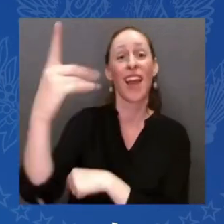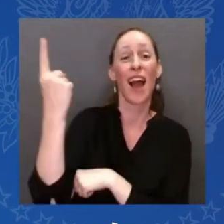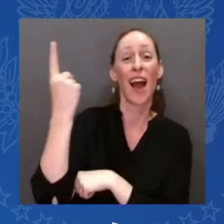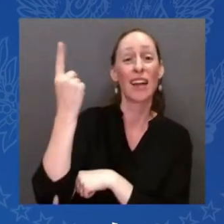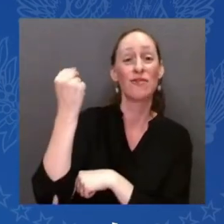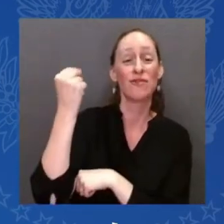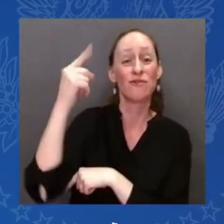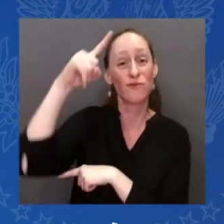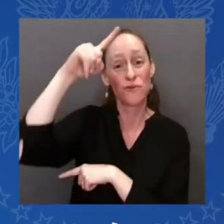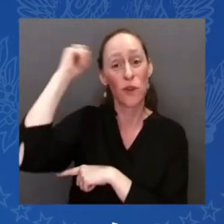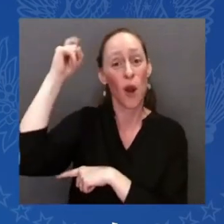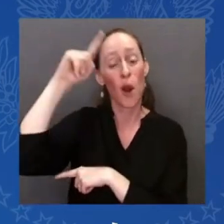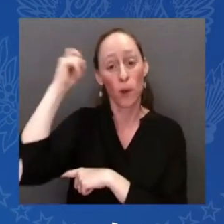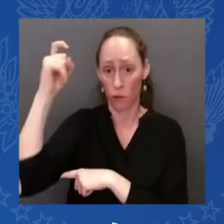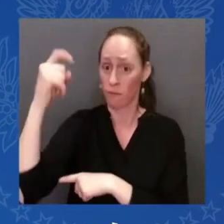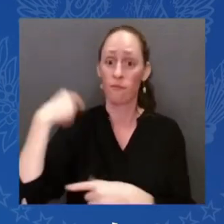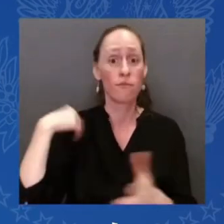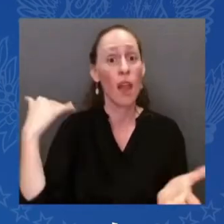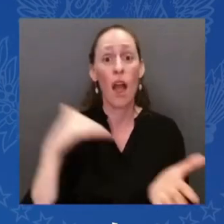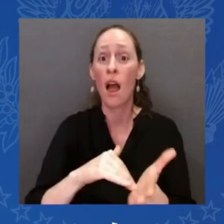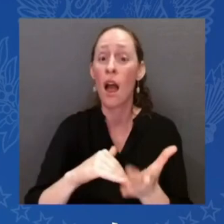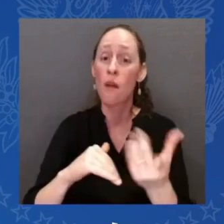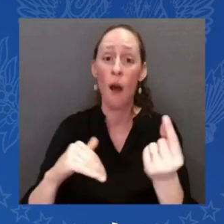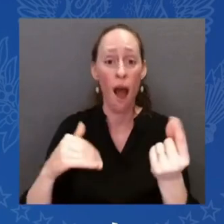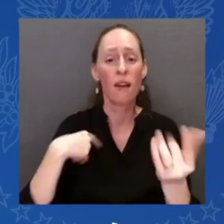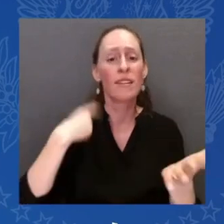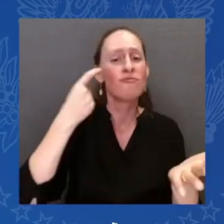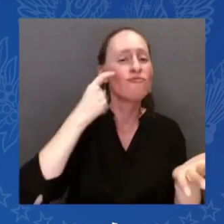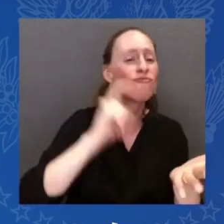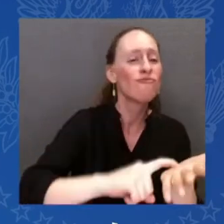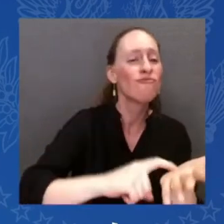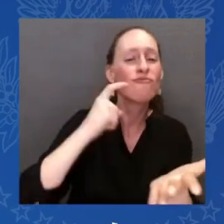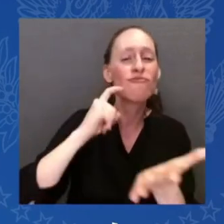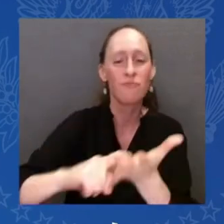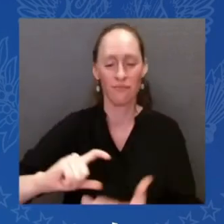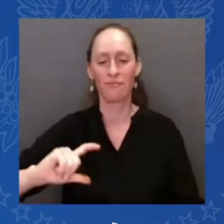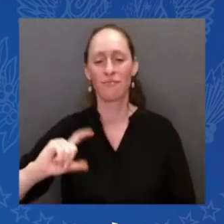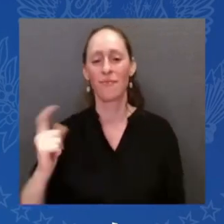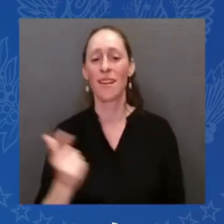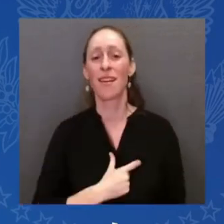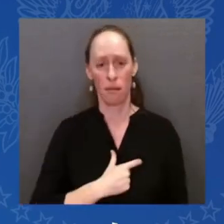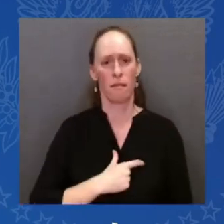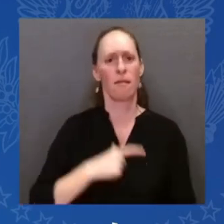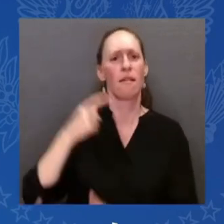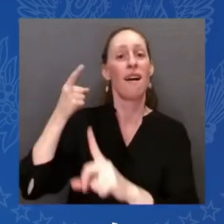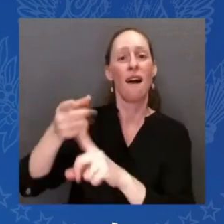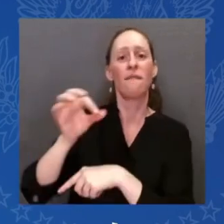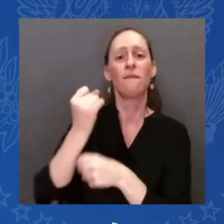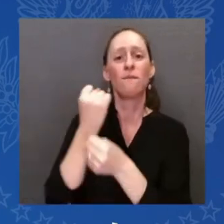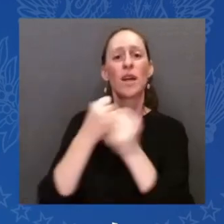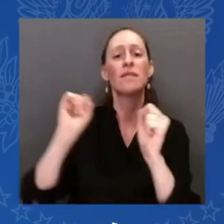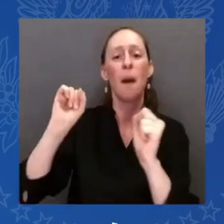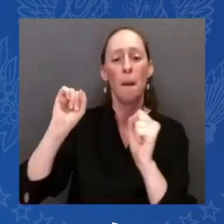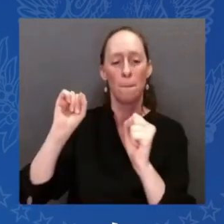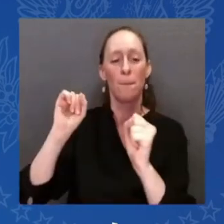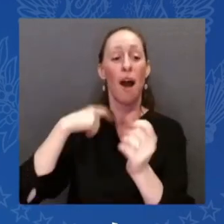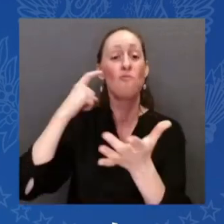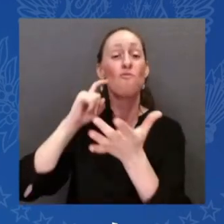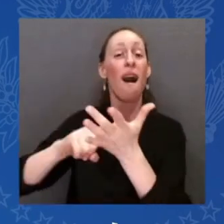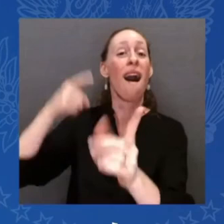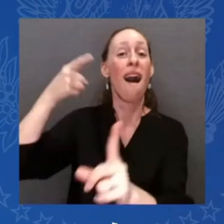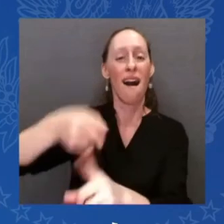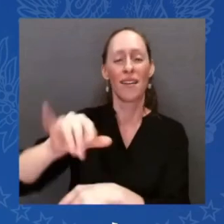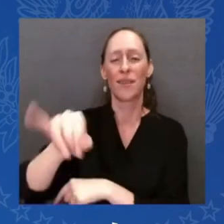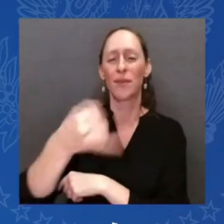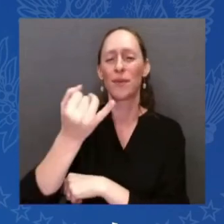Americans, including Juliet Garcia, the first Latina to serve as a college president in American history. And here's what she